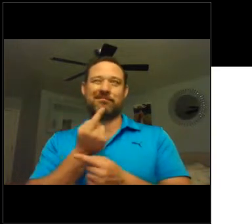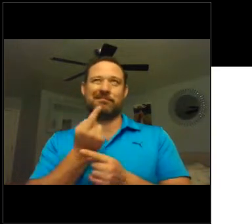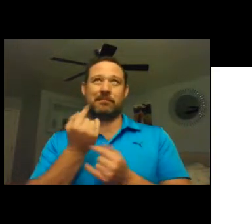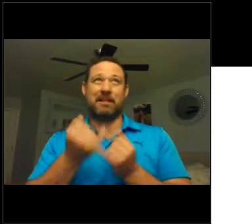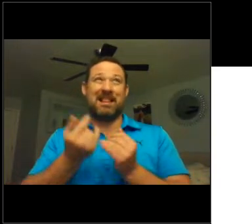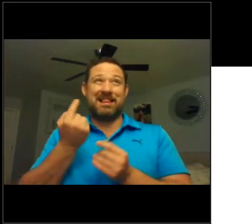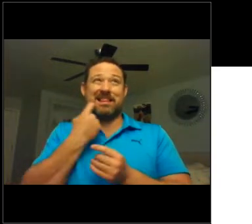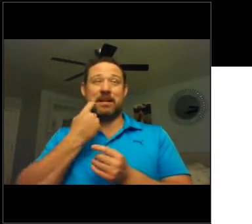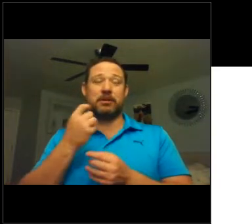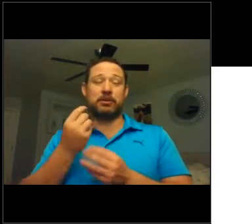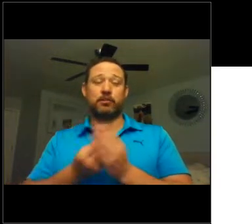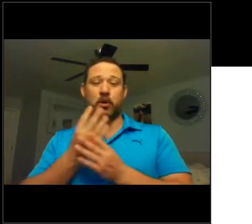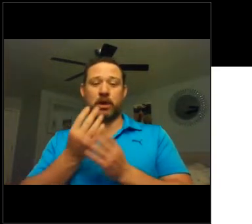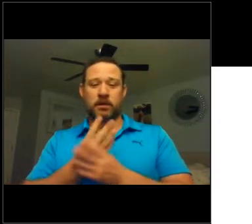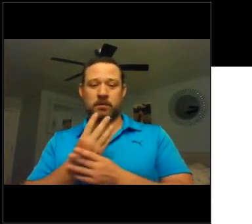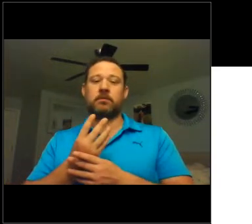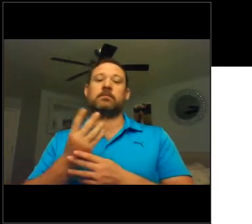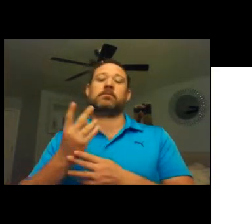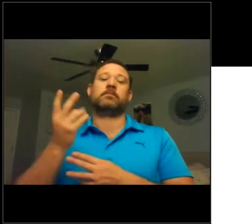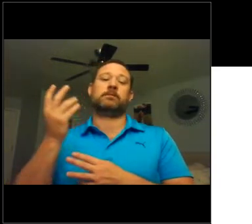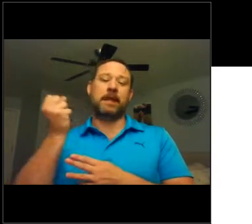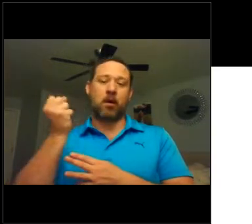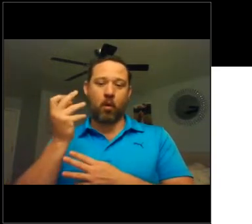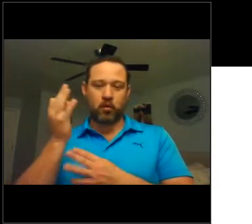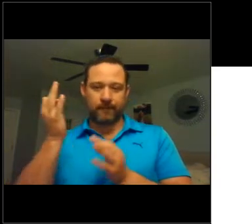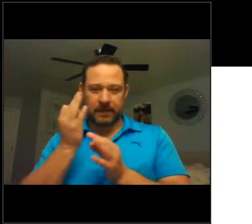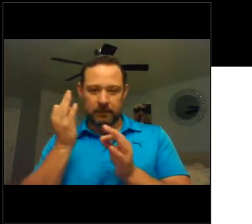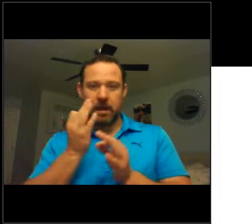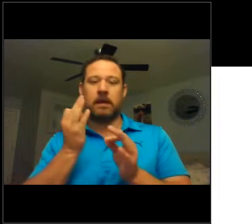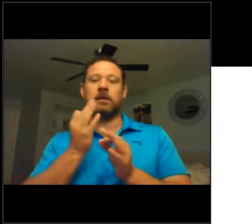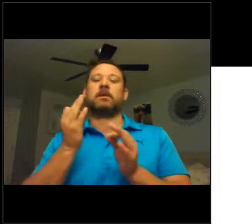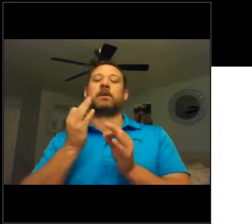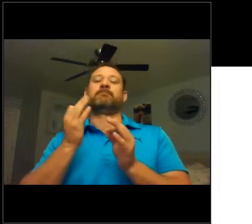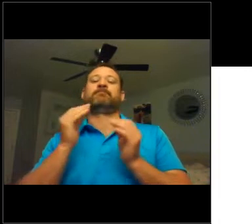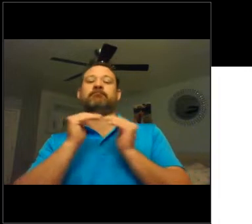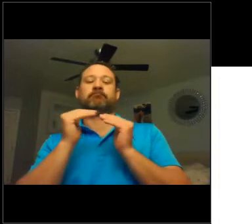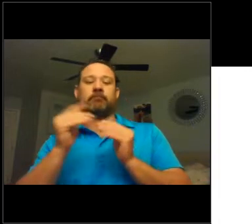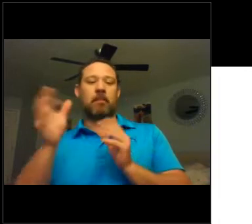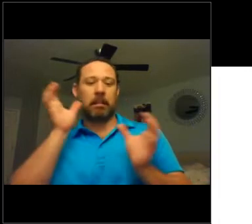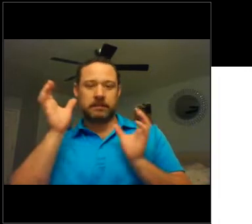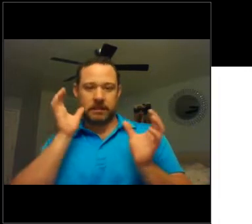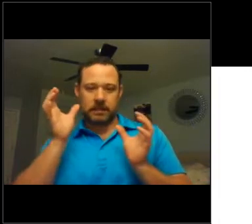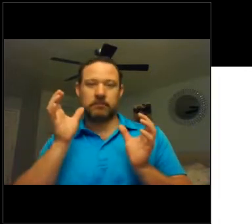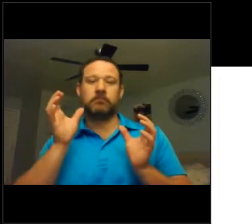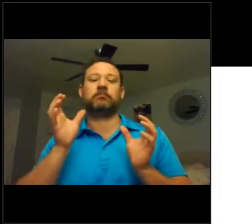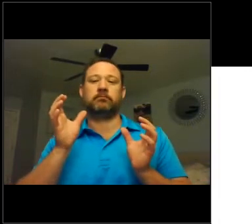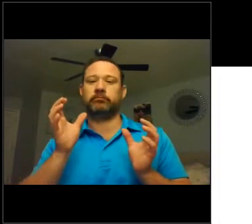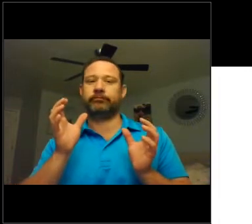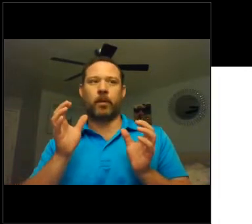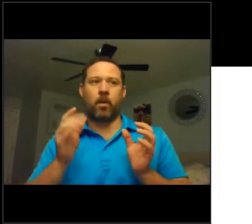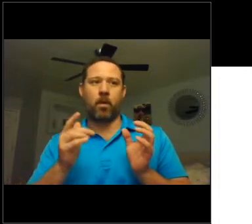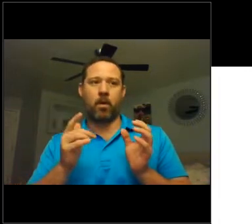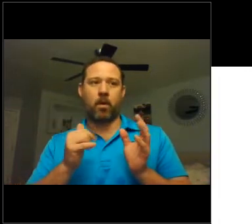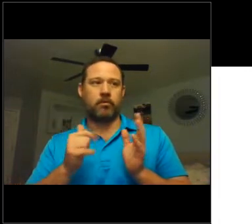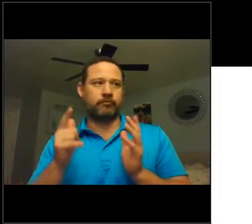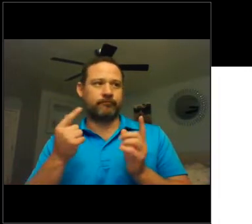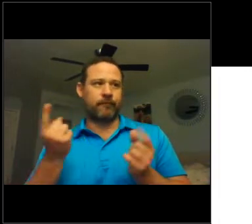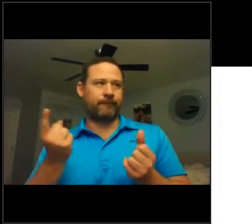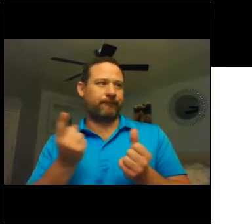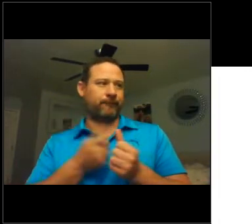spring, stakeholder feedback, statewide equity listening sessions, which are underway and almost through the